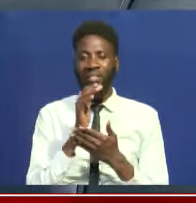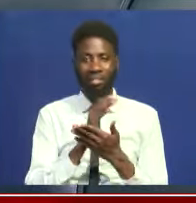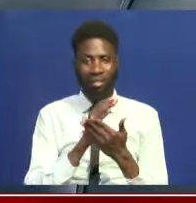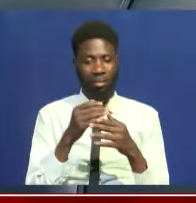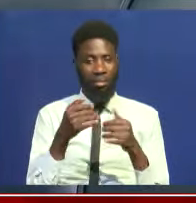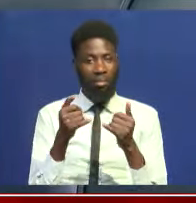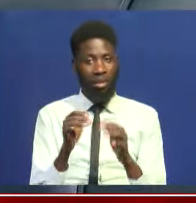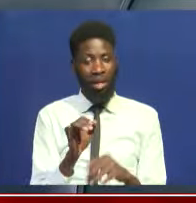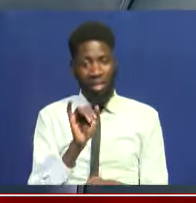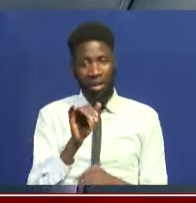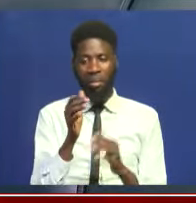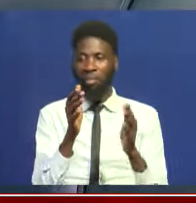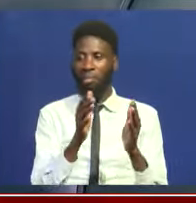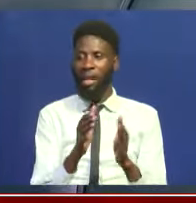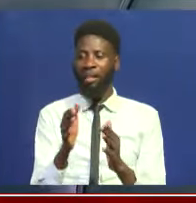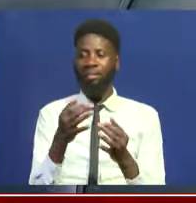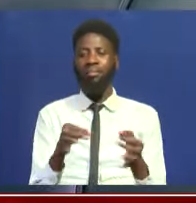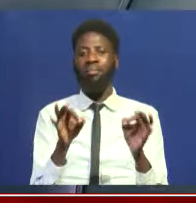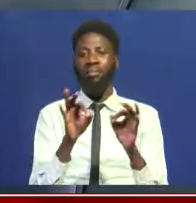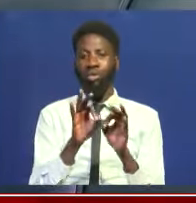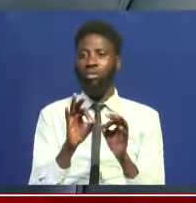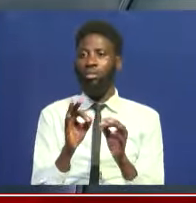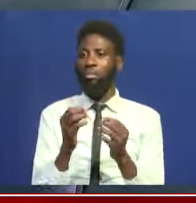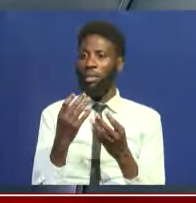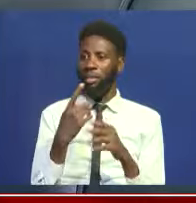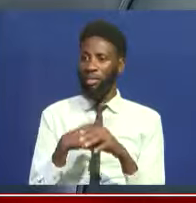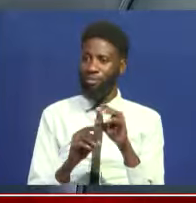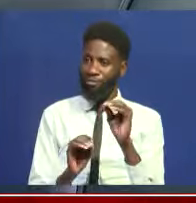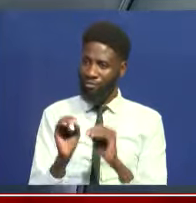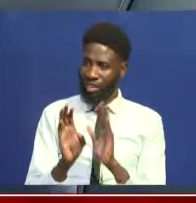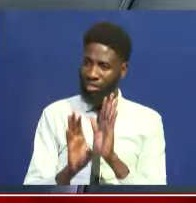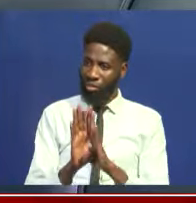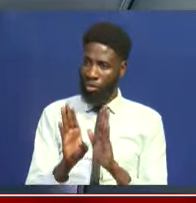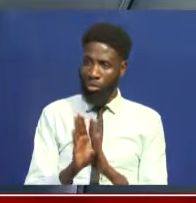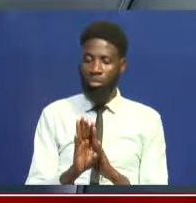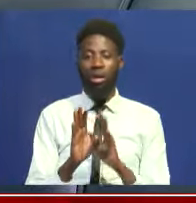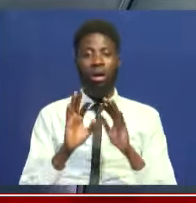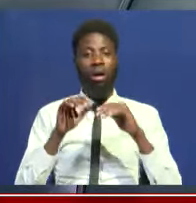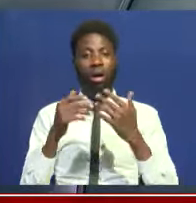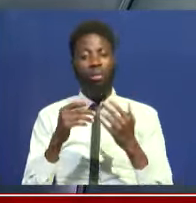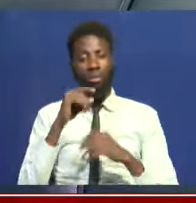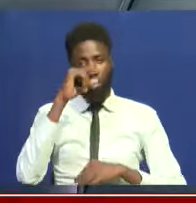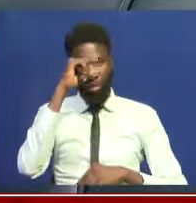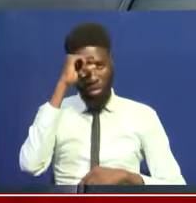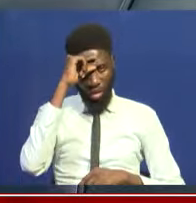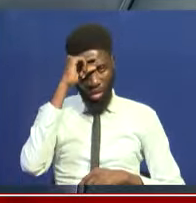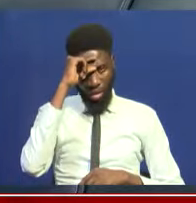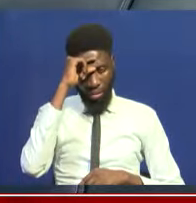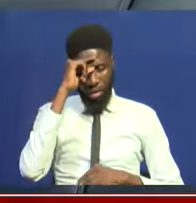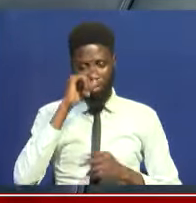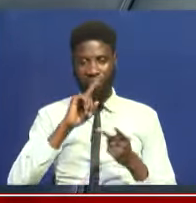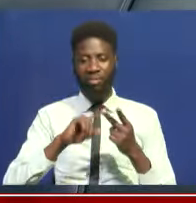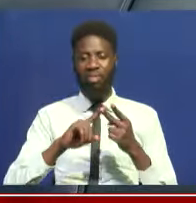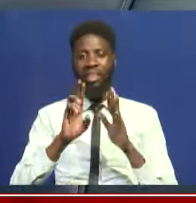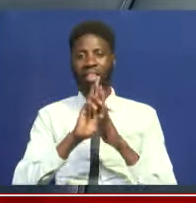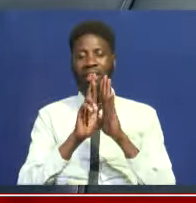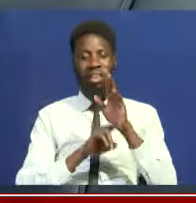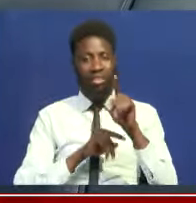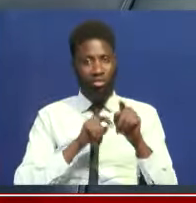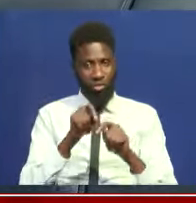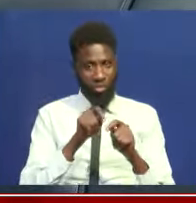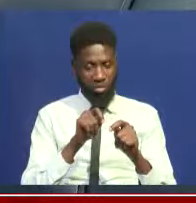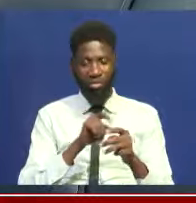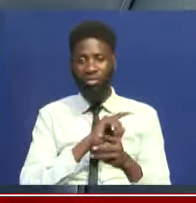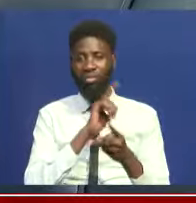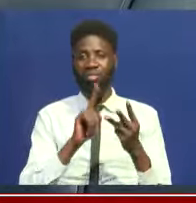usually developed from the instances I've seen, both in partnership with the government, with the regulators, but also importantly with,